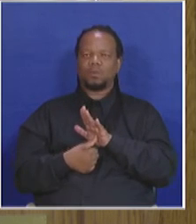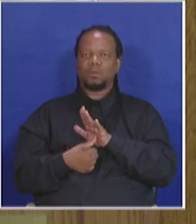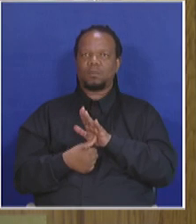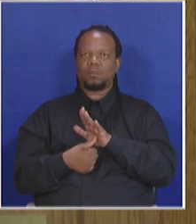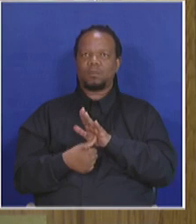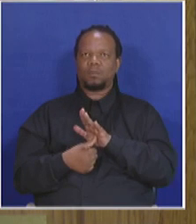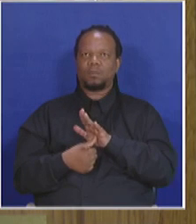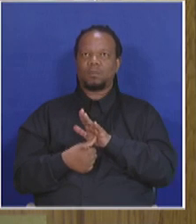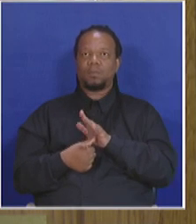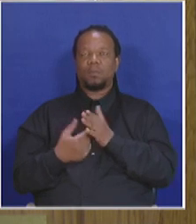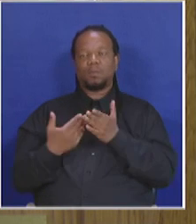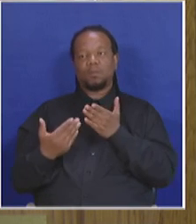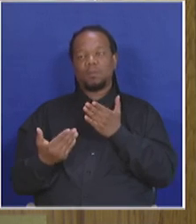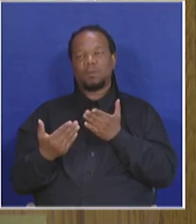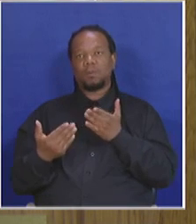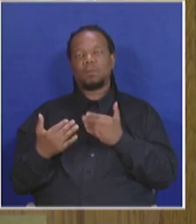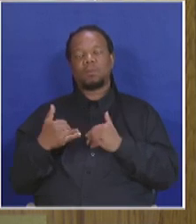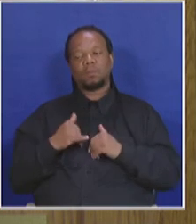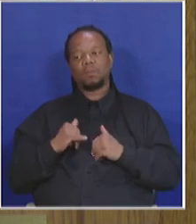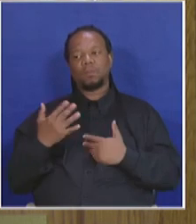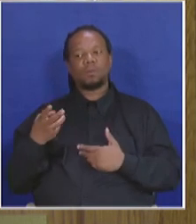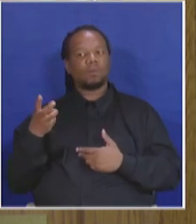to listen to, especially the special delegates.